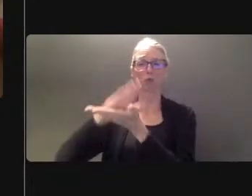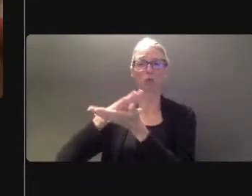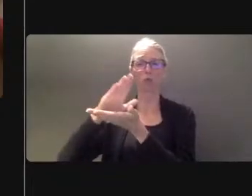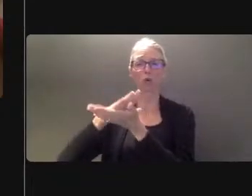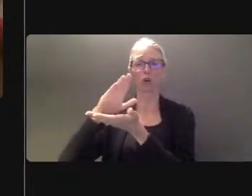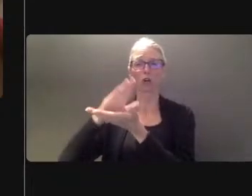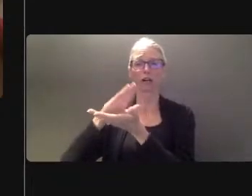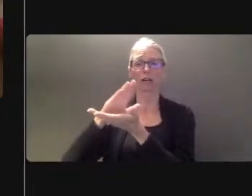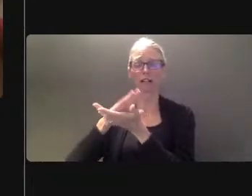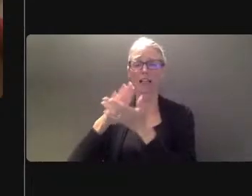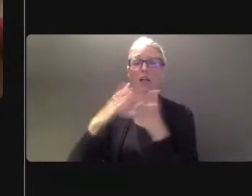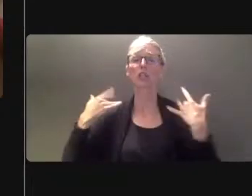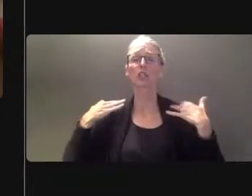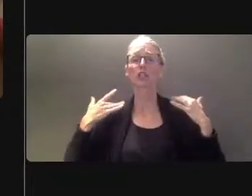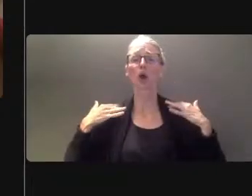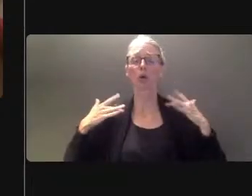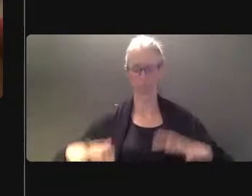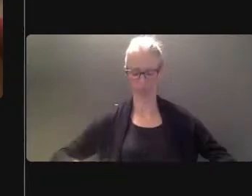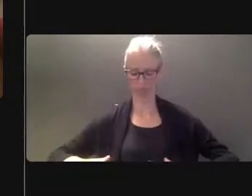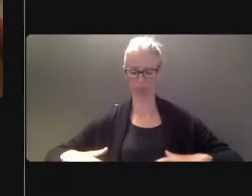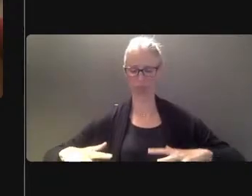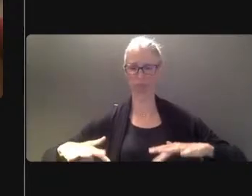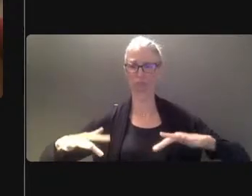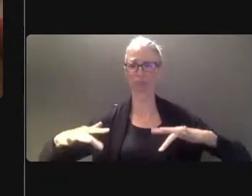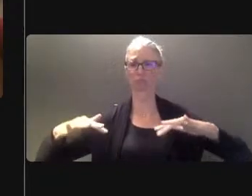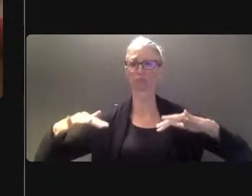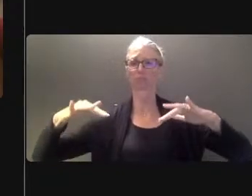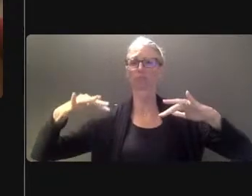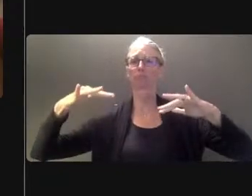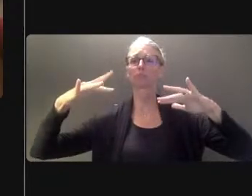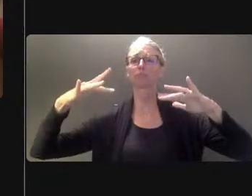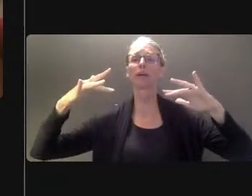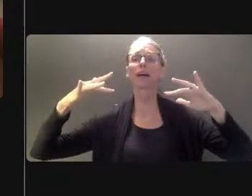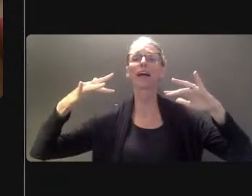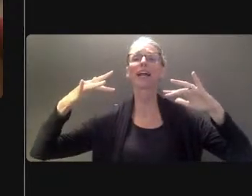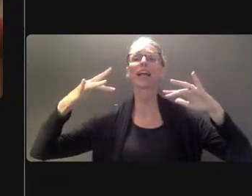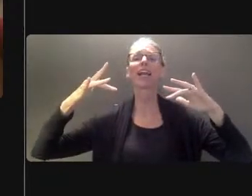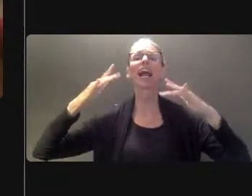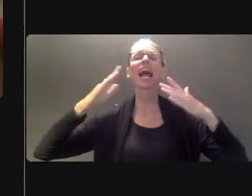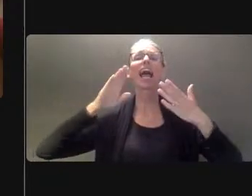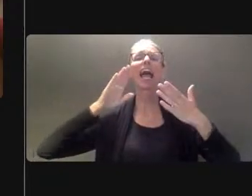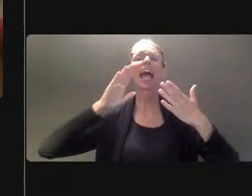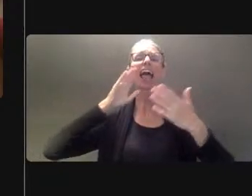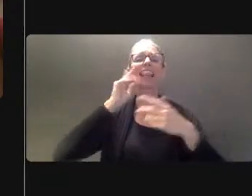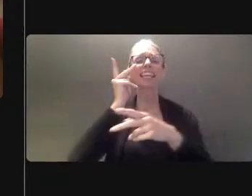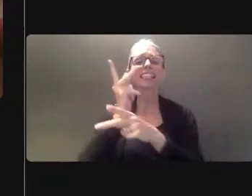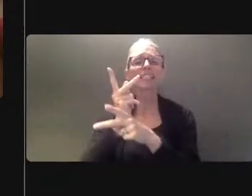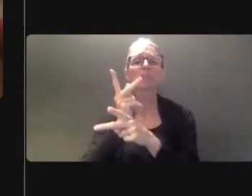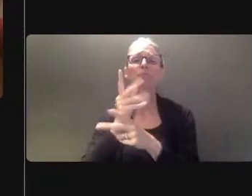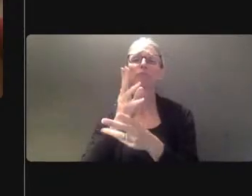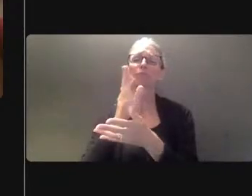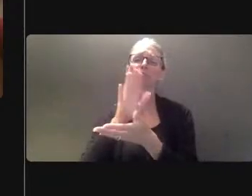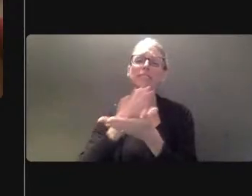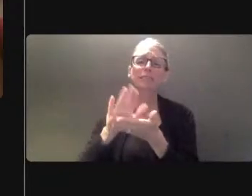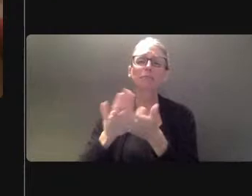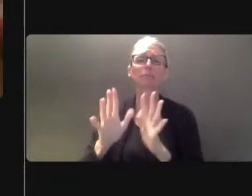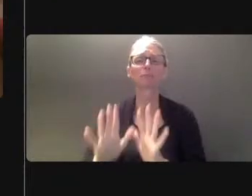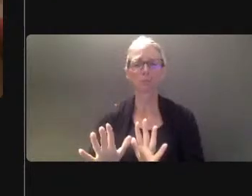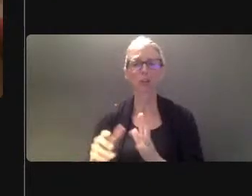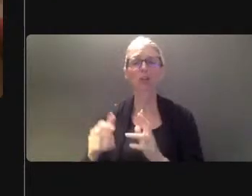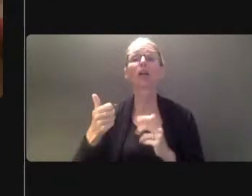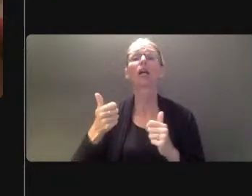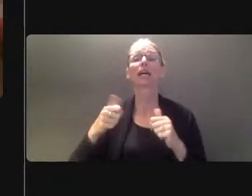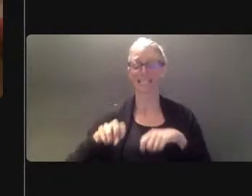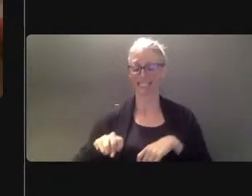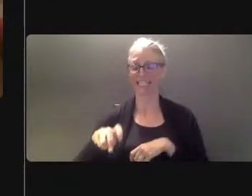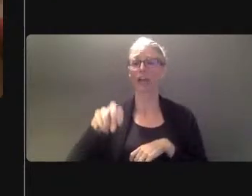to get in, and the custodian was there trying to sweep off the stairs. And there was a person down there, one of the students too, and